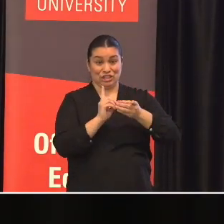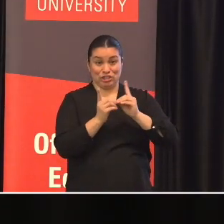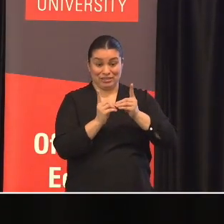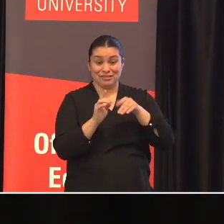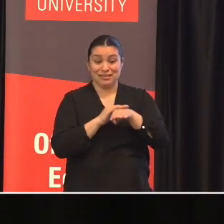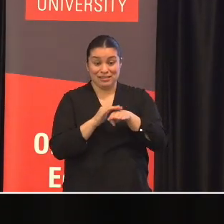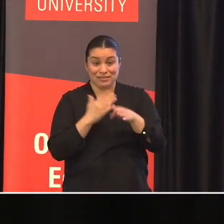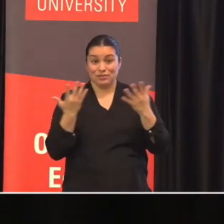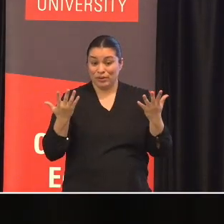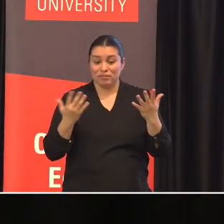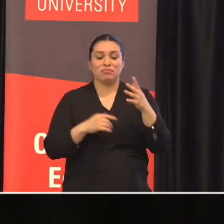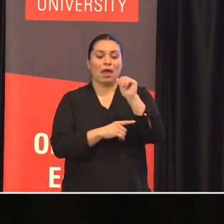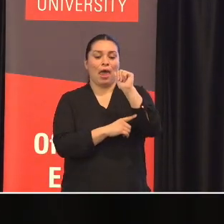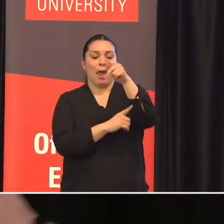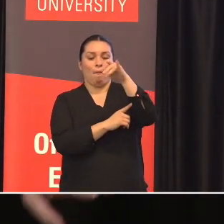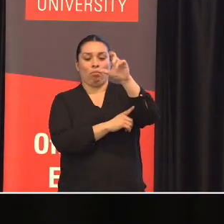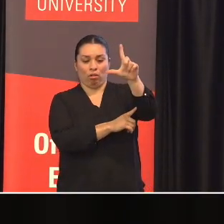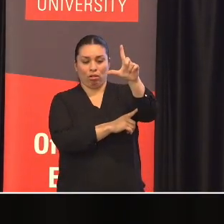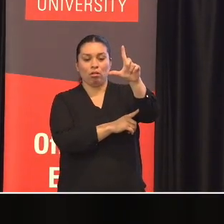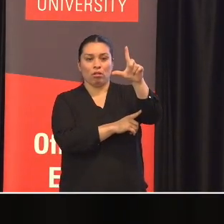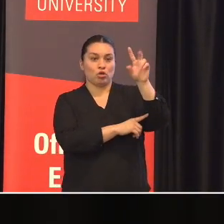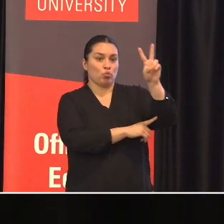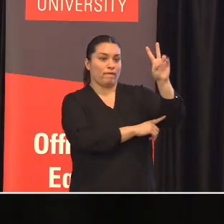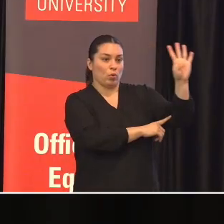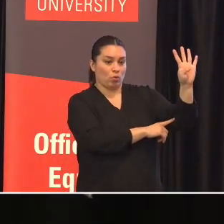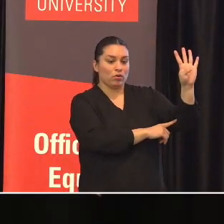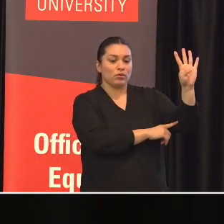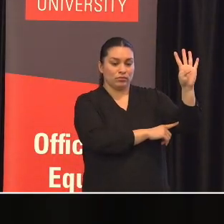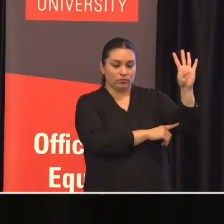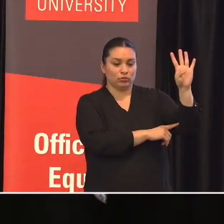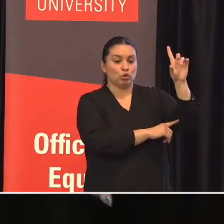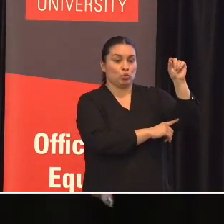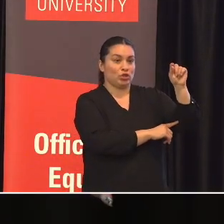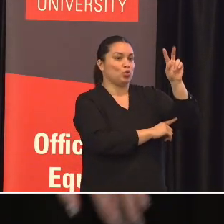2026. Don't panic.